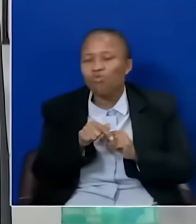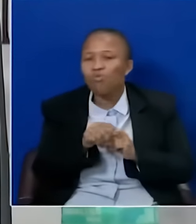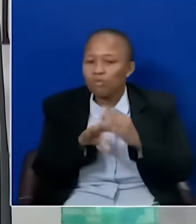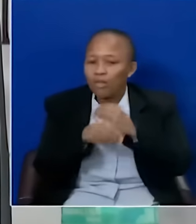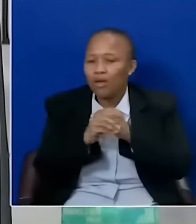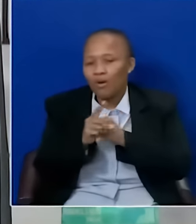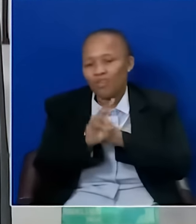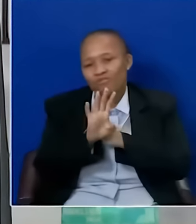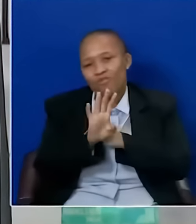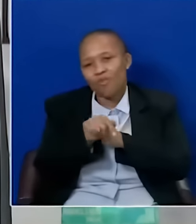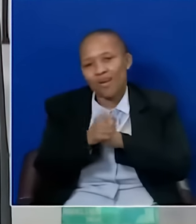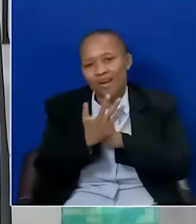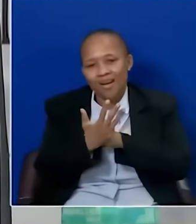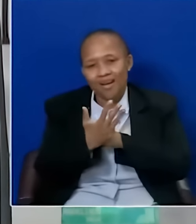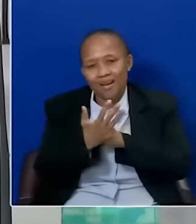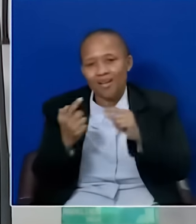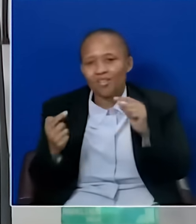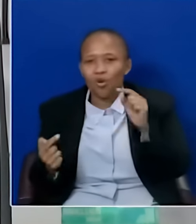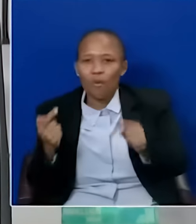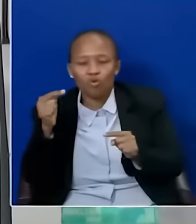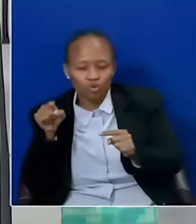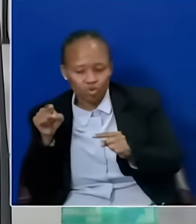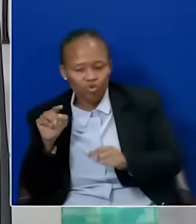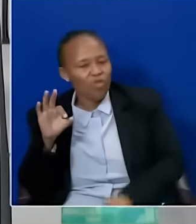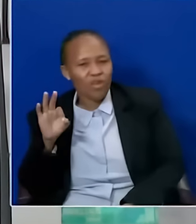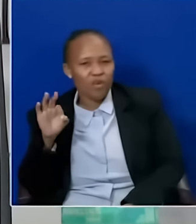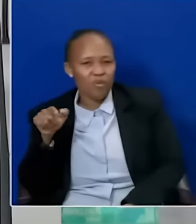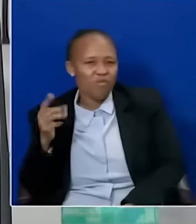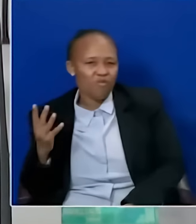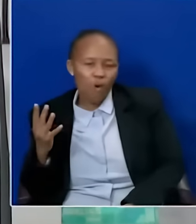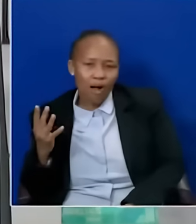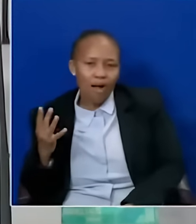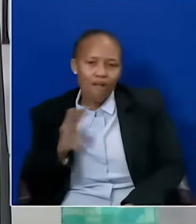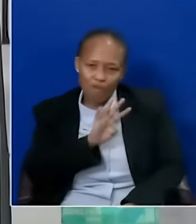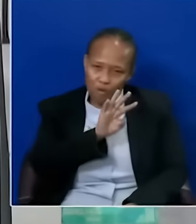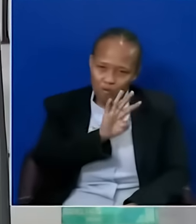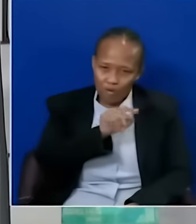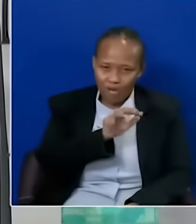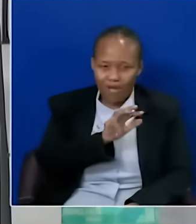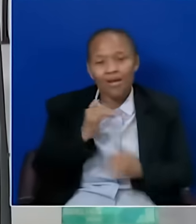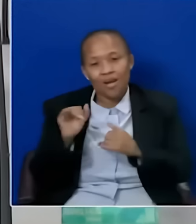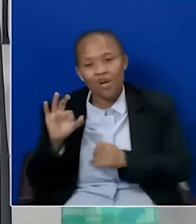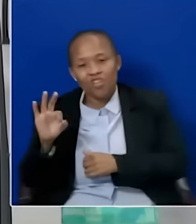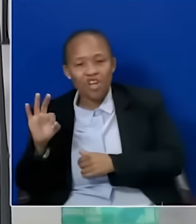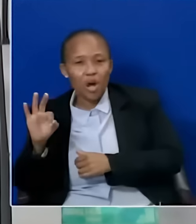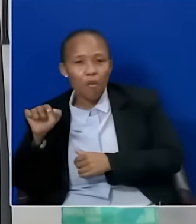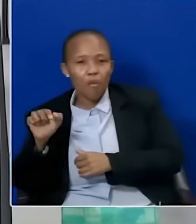to 3.4. Because we now know that 3.4 are not cartridge